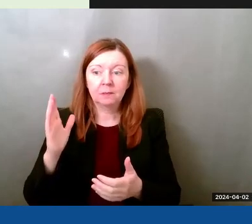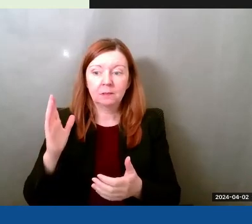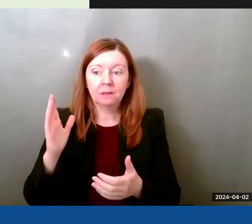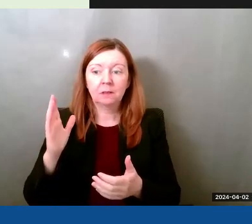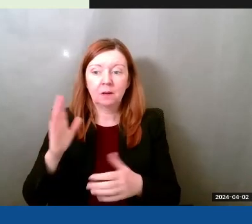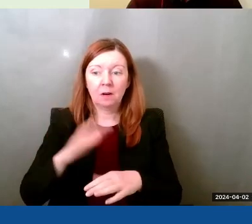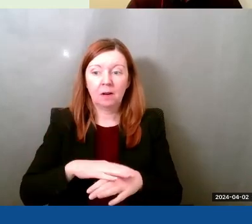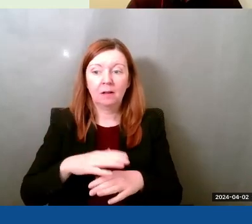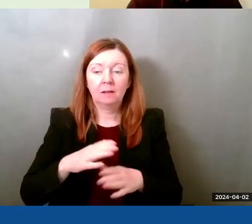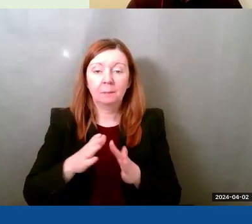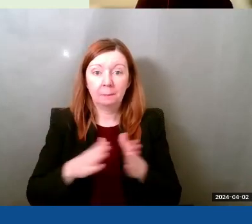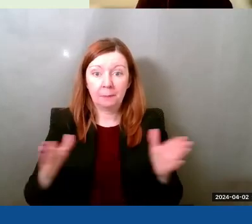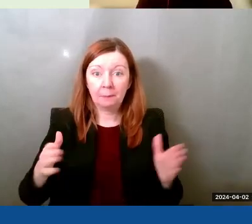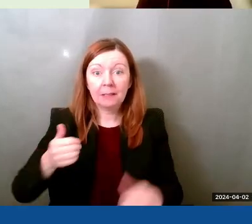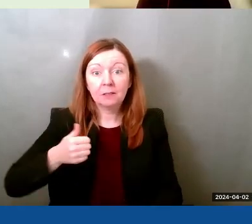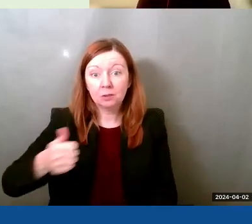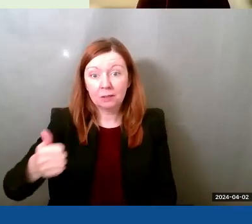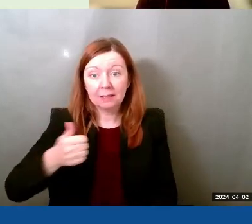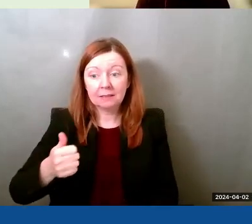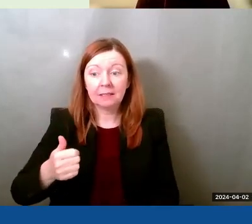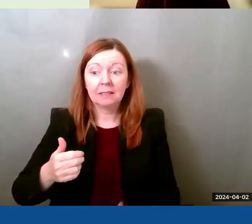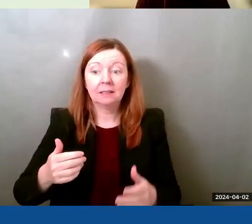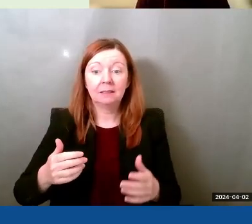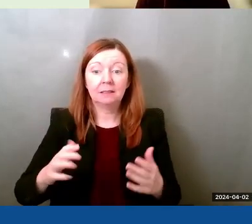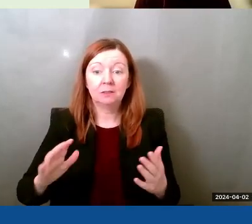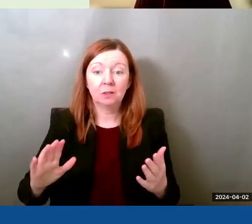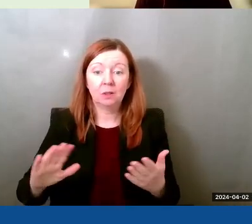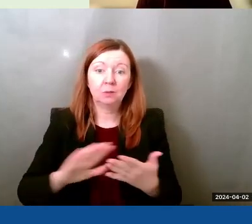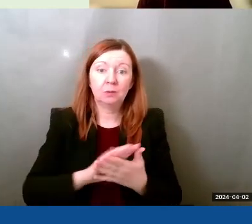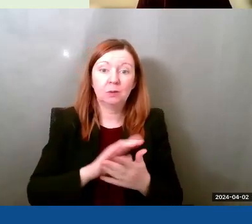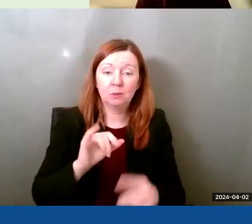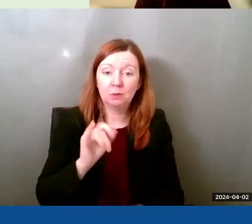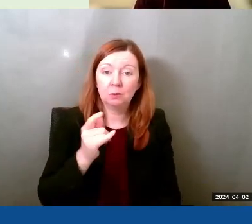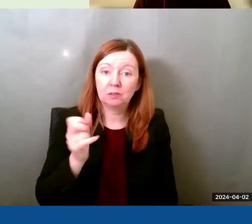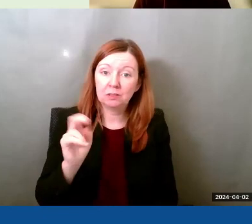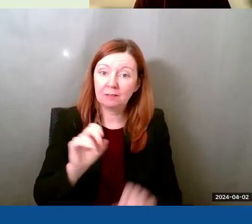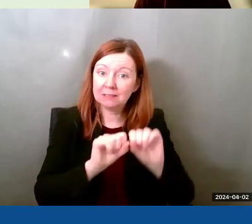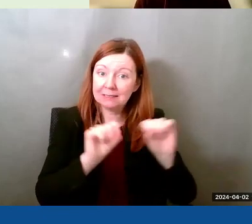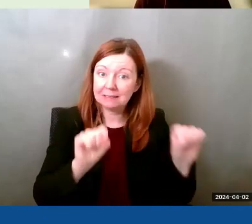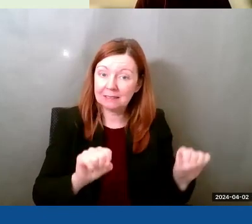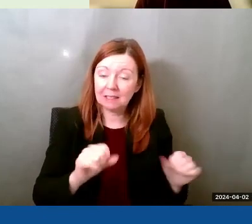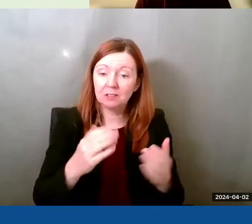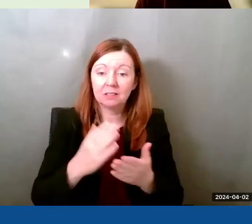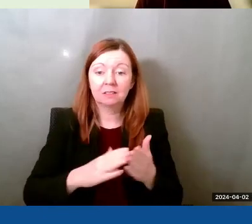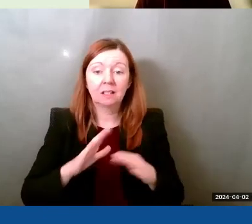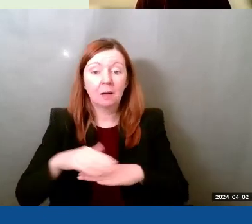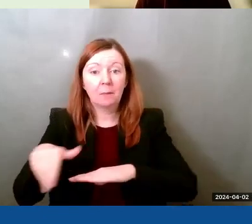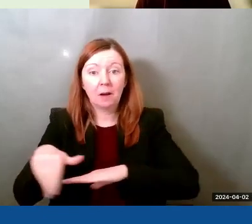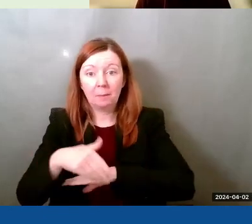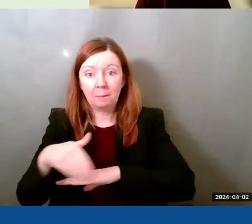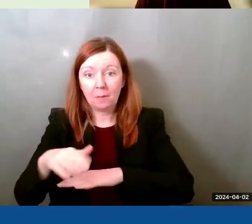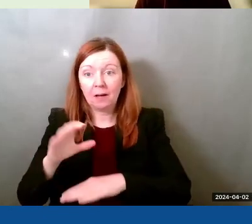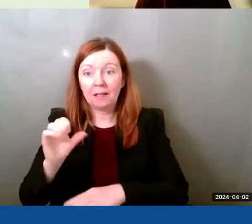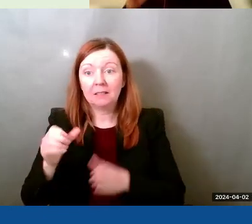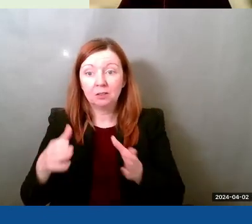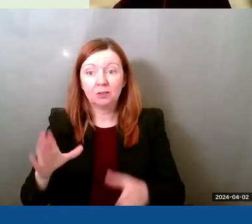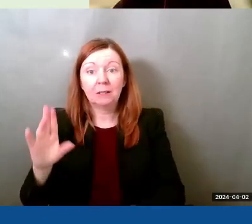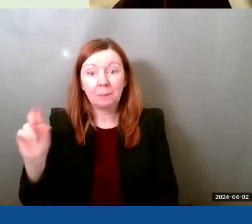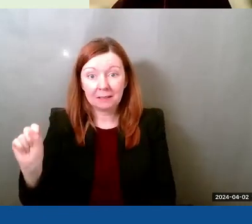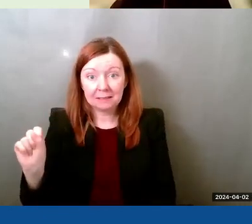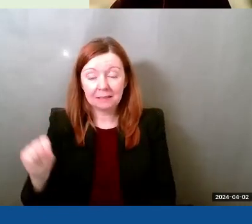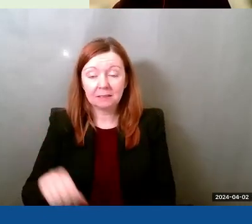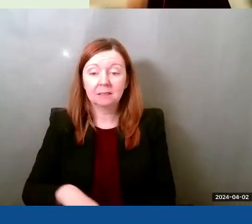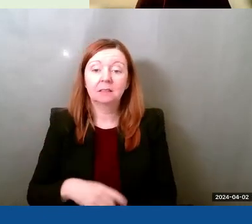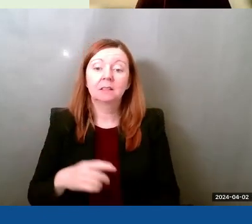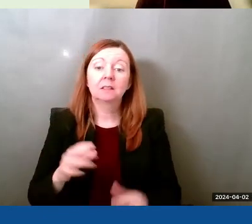transit. So that'll be heavily skewed towards Jefferson Station. Some of it will be on Market Street buses. And so to